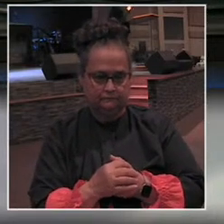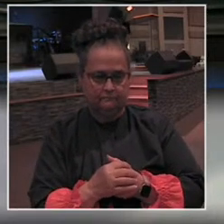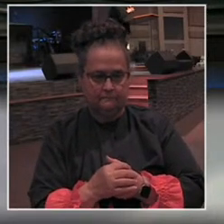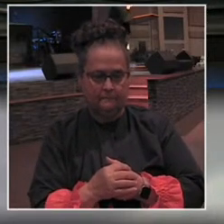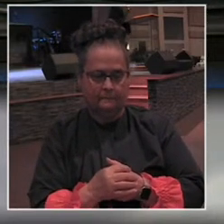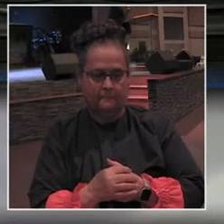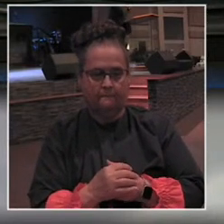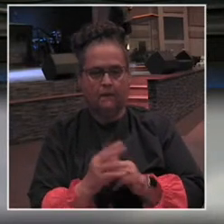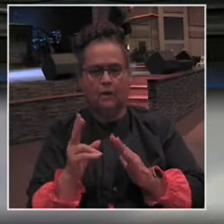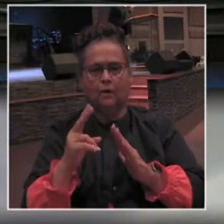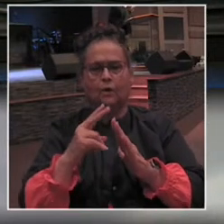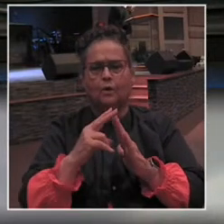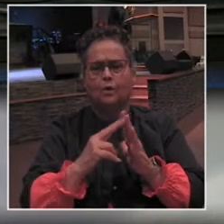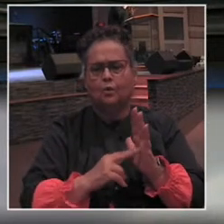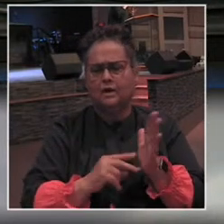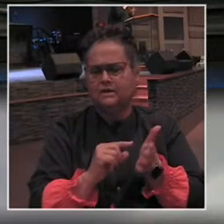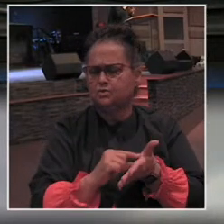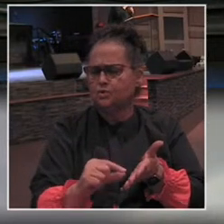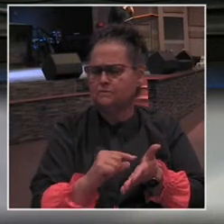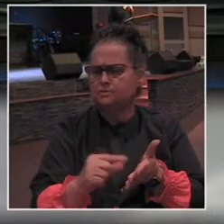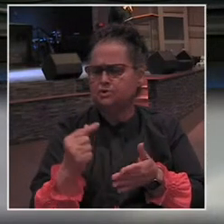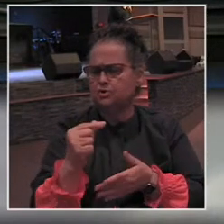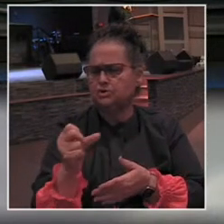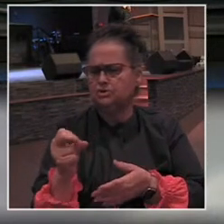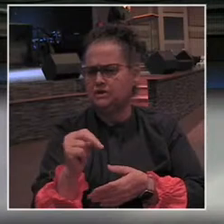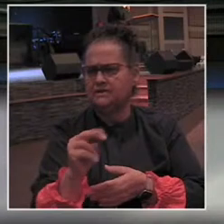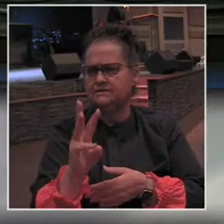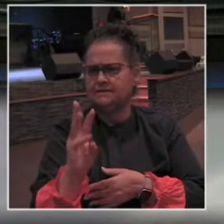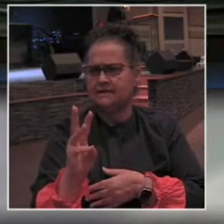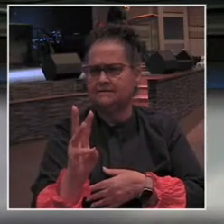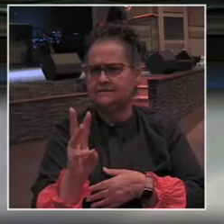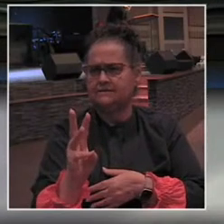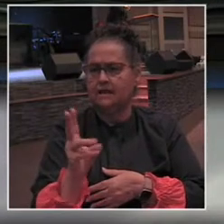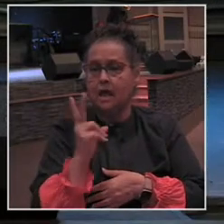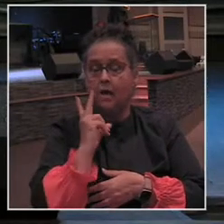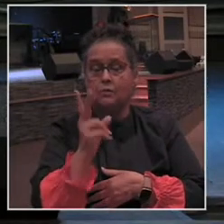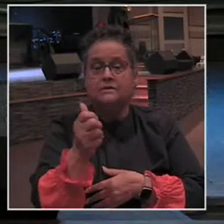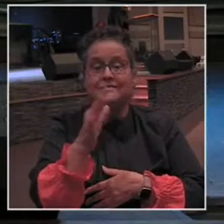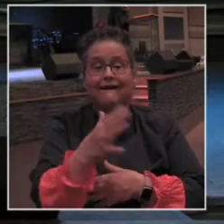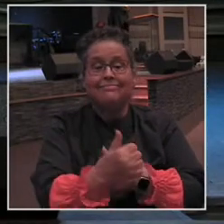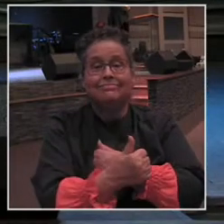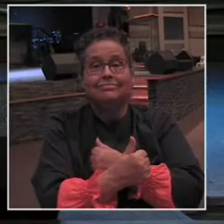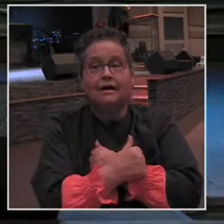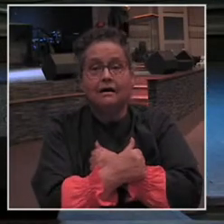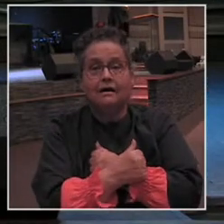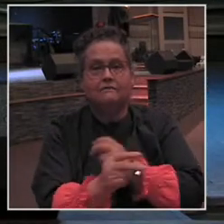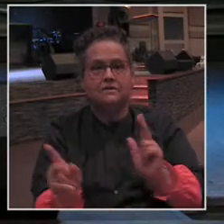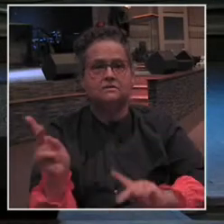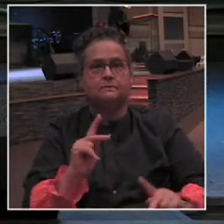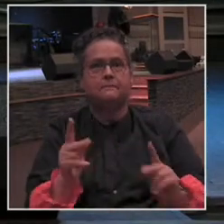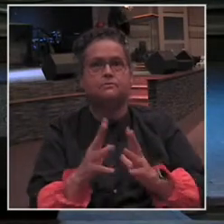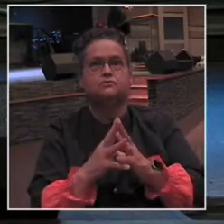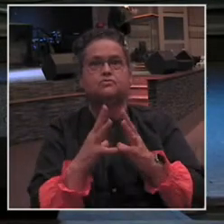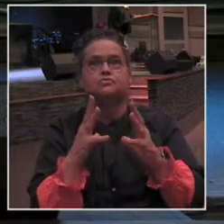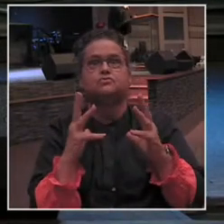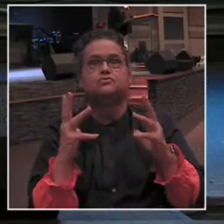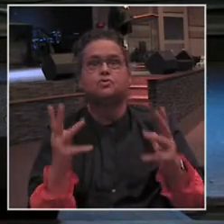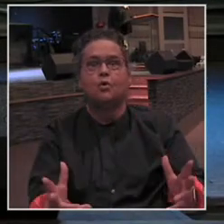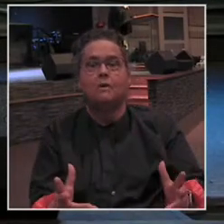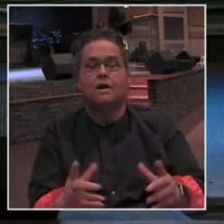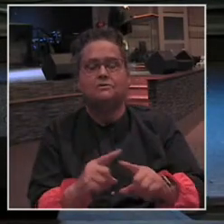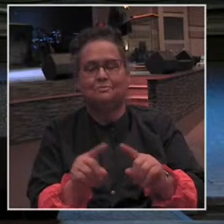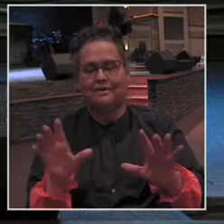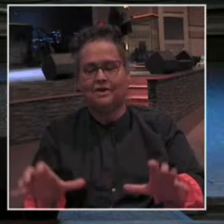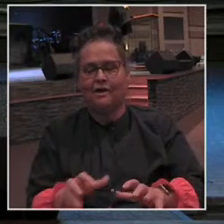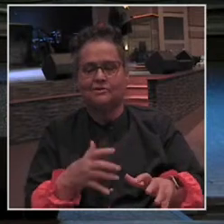We read our first pieces of scripture in Genesis chapter 6, and we see that God loved his people so much, but their